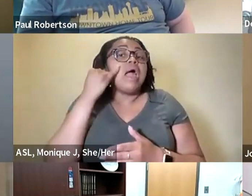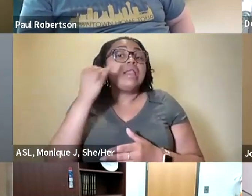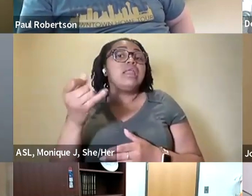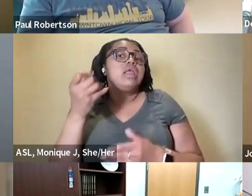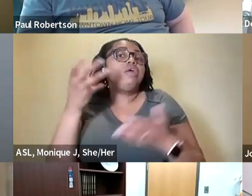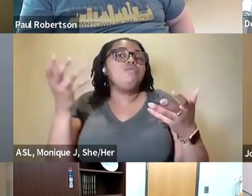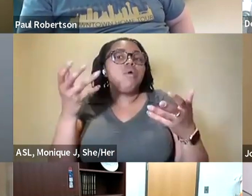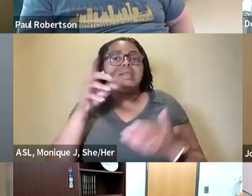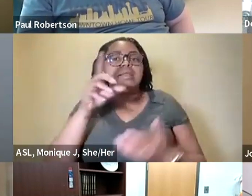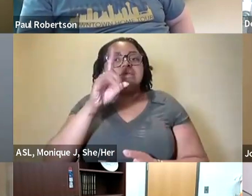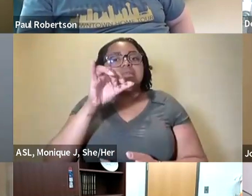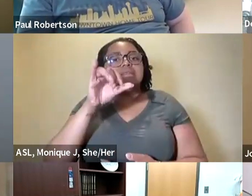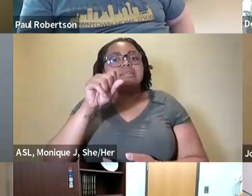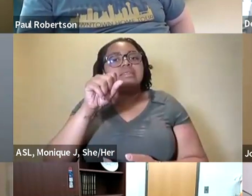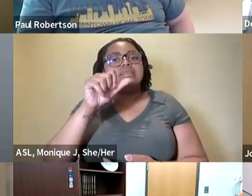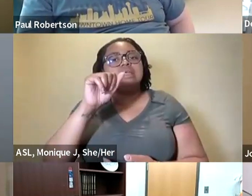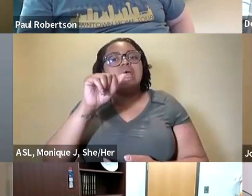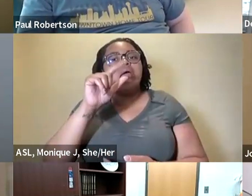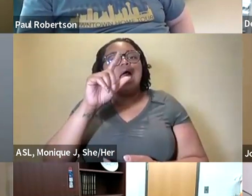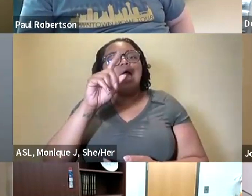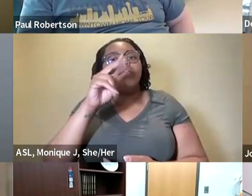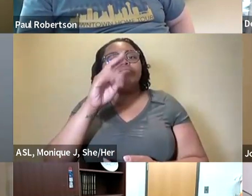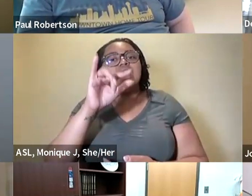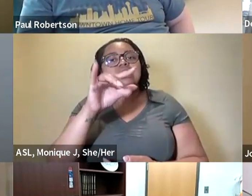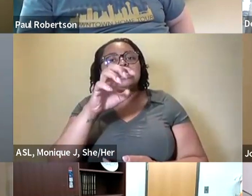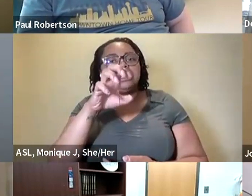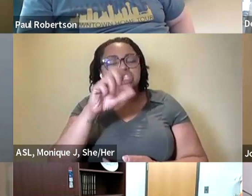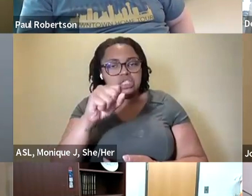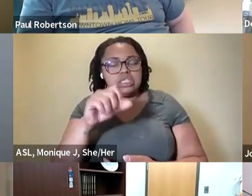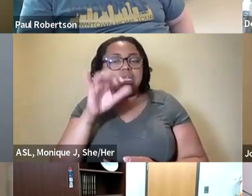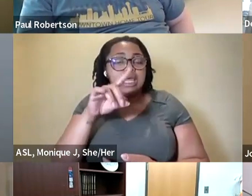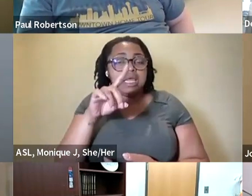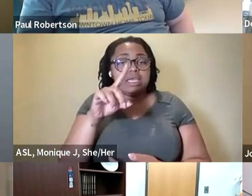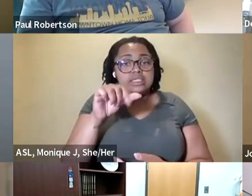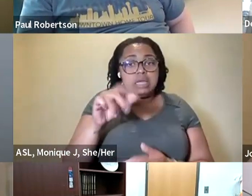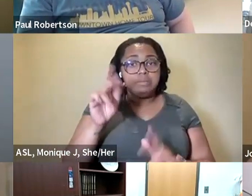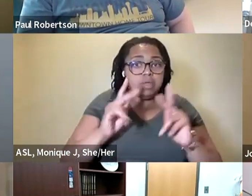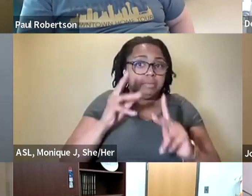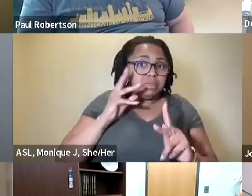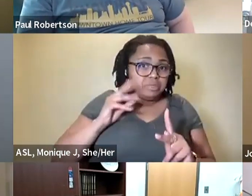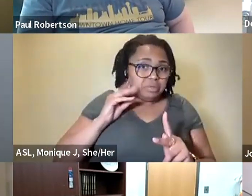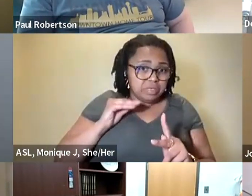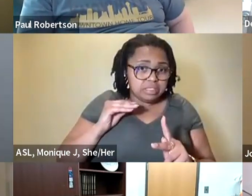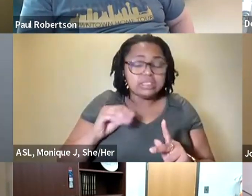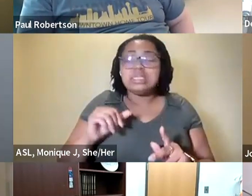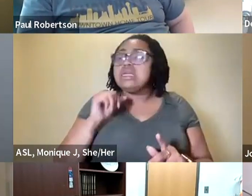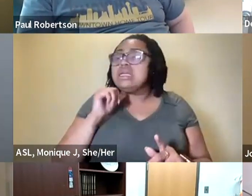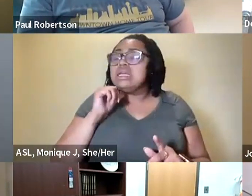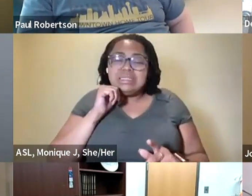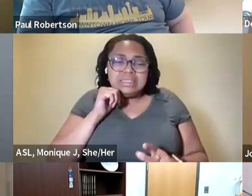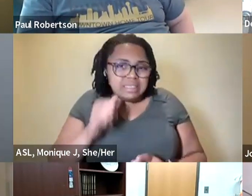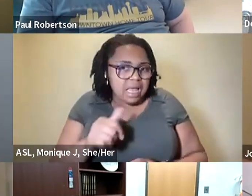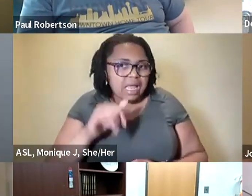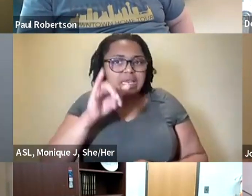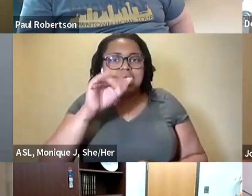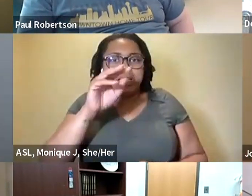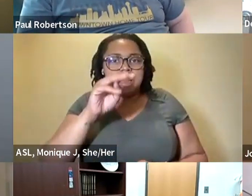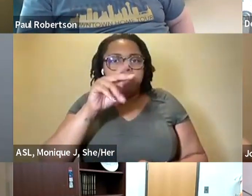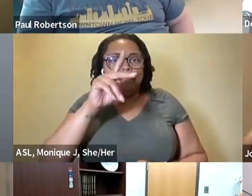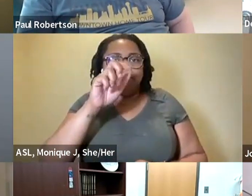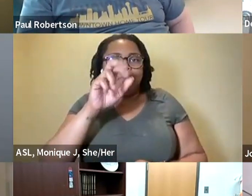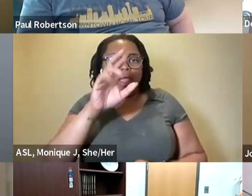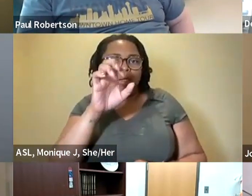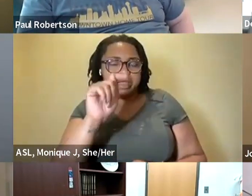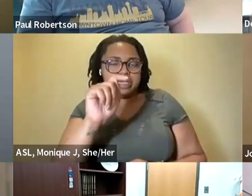disadvantages disabled people is not our impairments, not our deviation from sort of, you know,